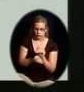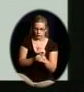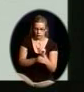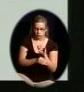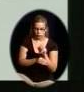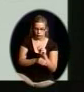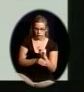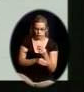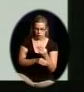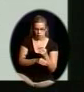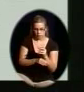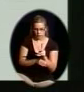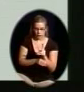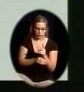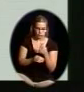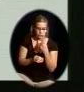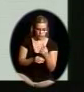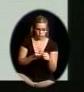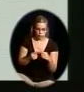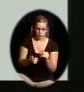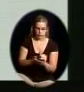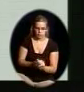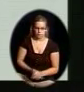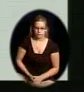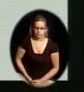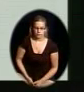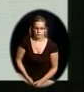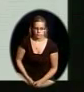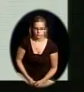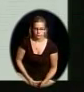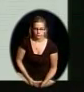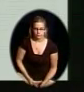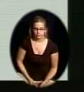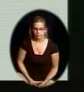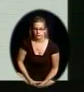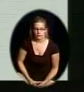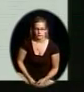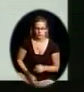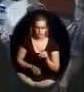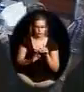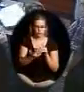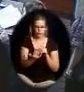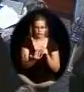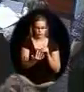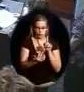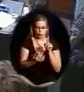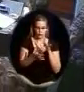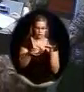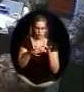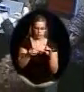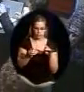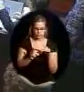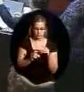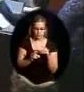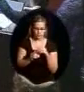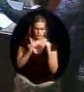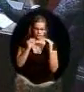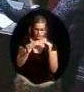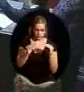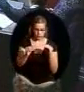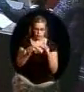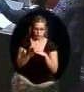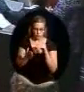is going to walk you through a specific plan and data that relates to that. Mary, just one comment before you go. On the teaching and